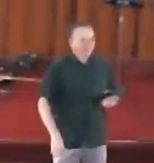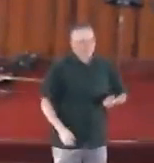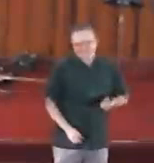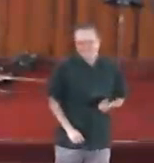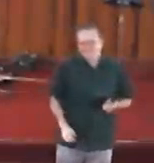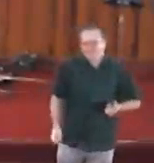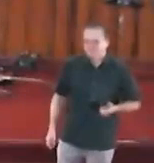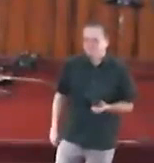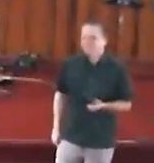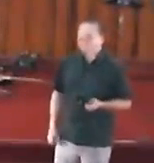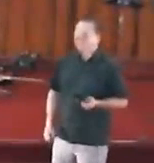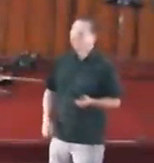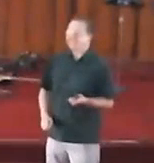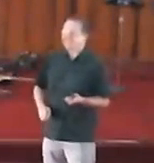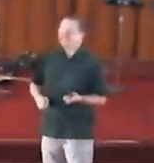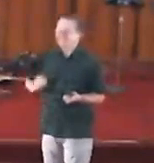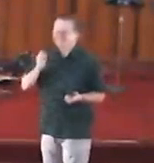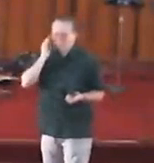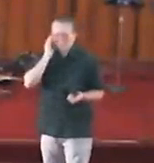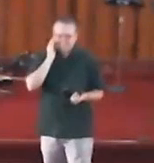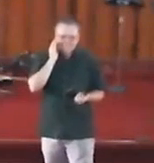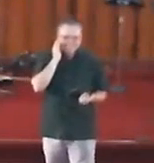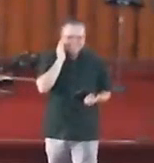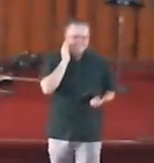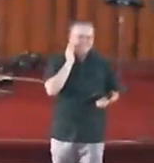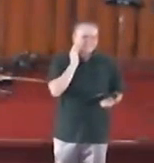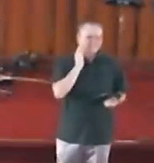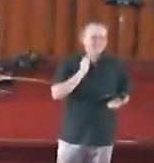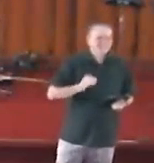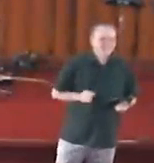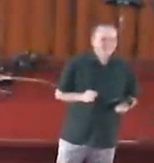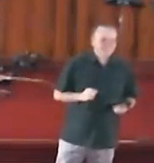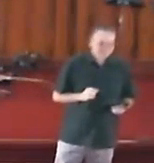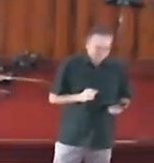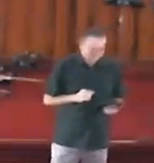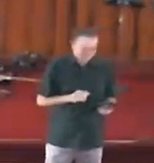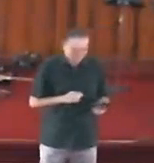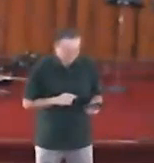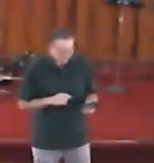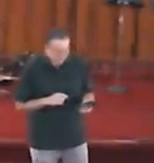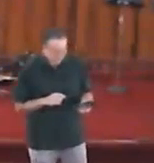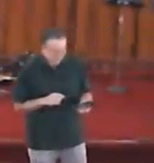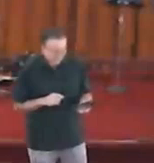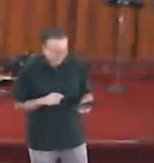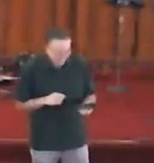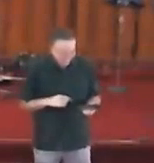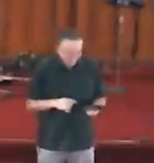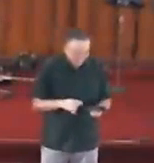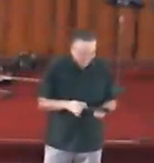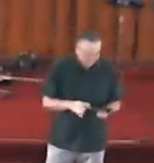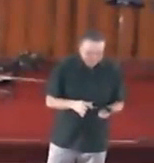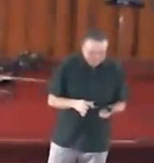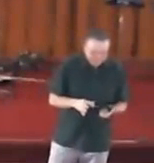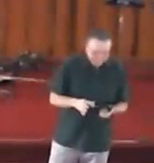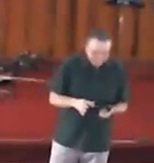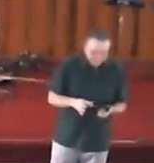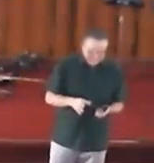arrancó. He tightened the cable, plugged it in, and the car started.